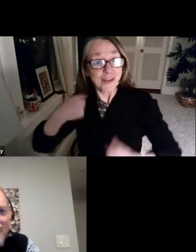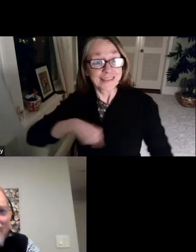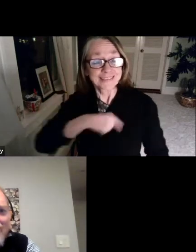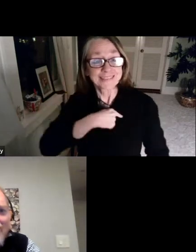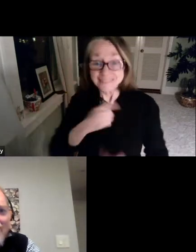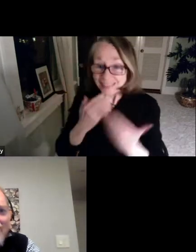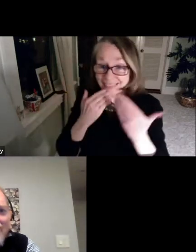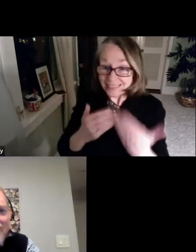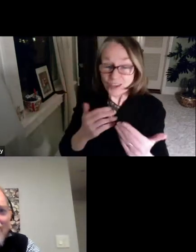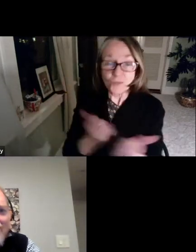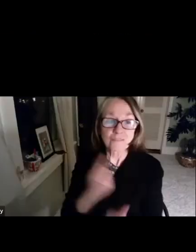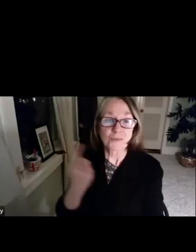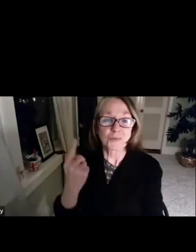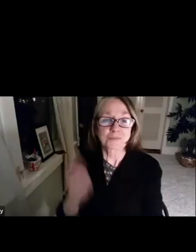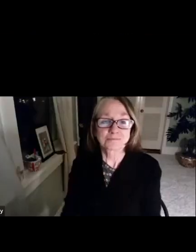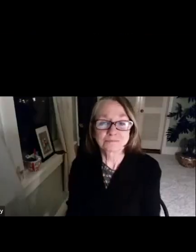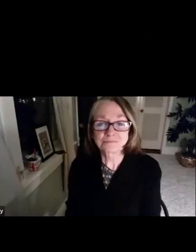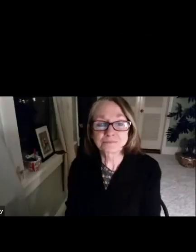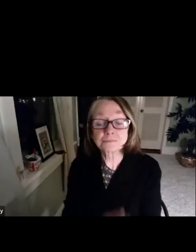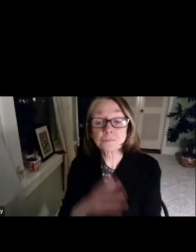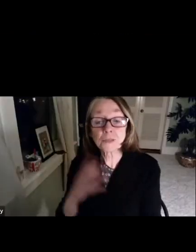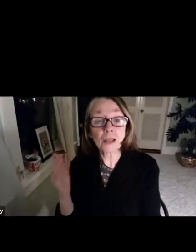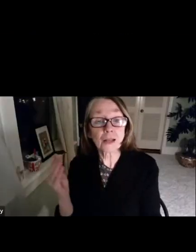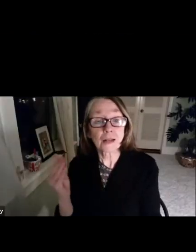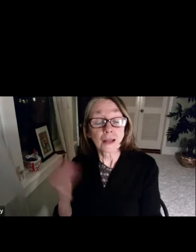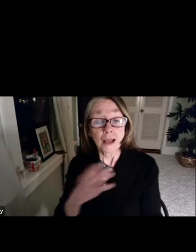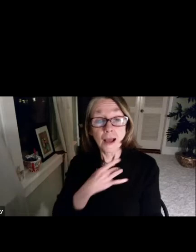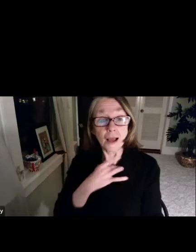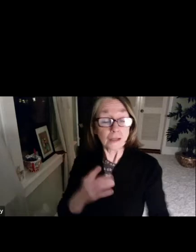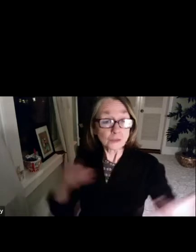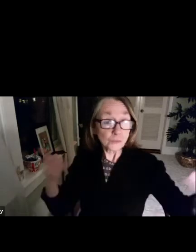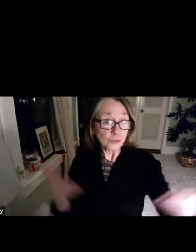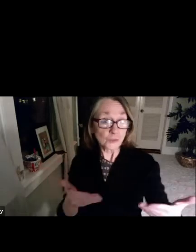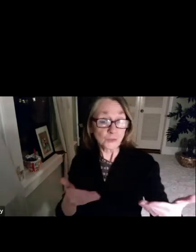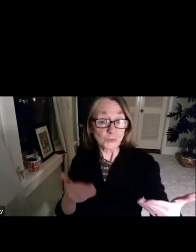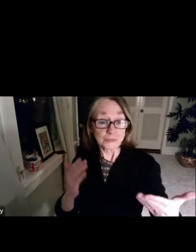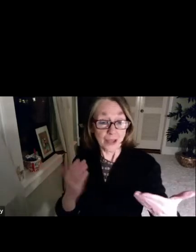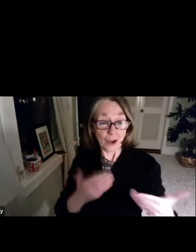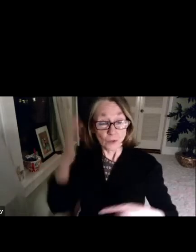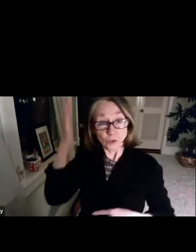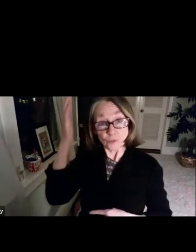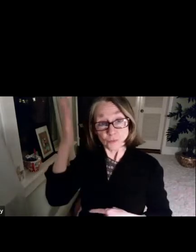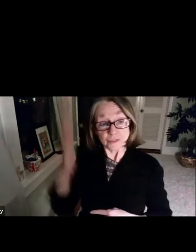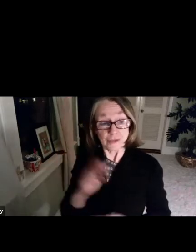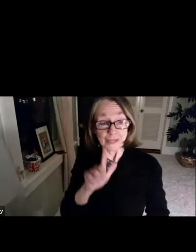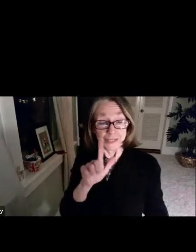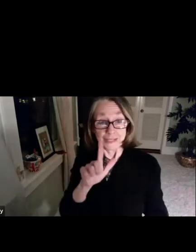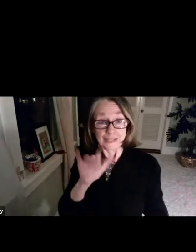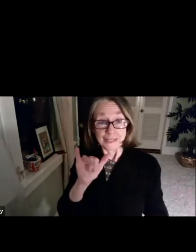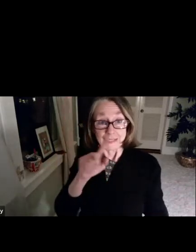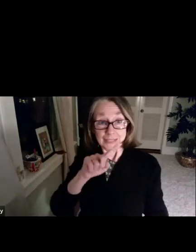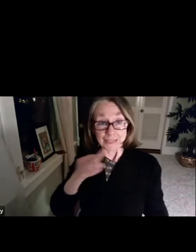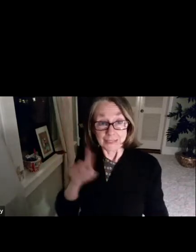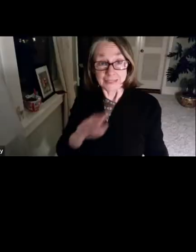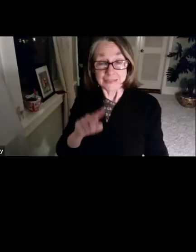Thank you, everyone. And I'd like to introduce our presenter, Liz Hubbard. She is a